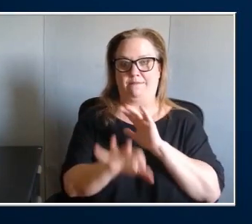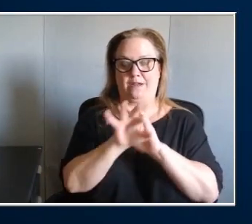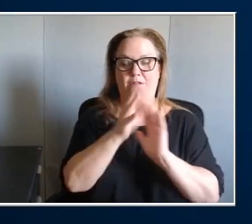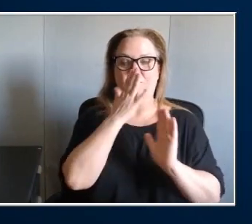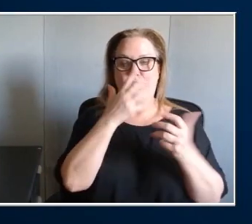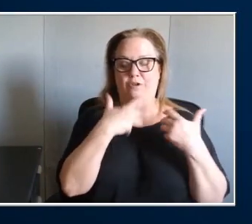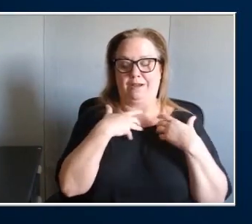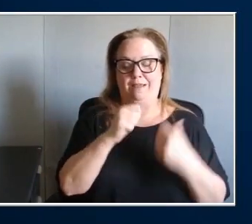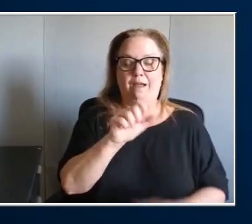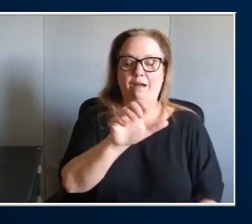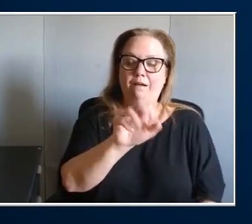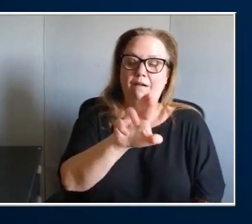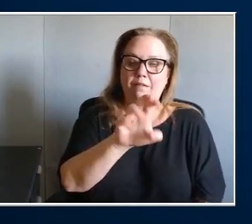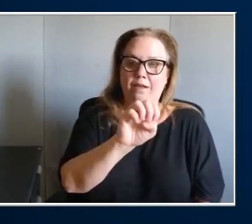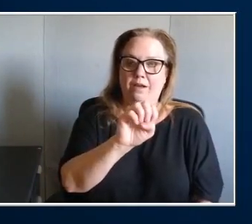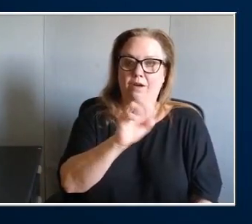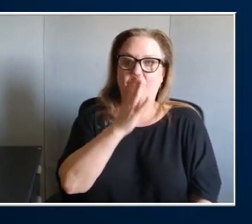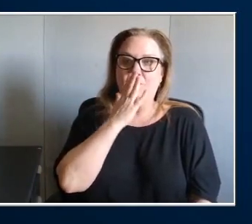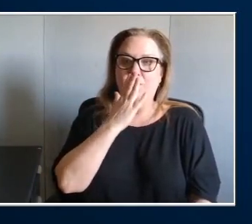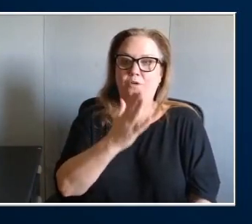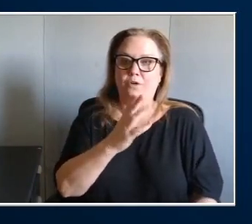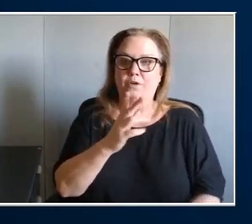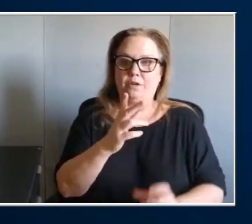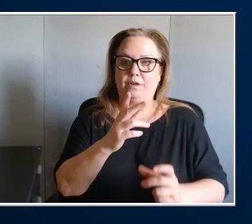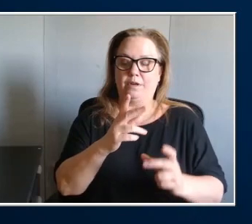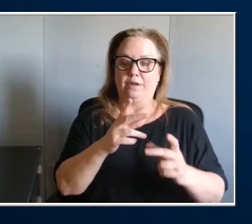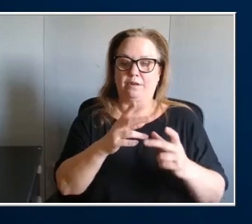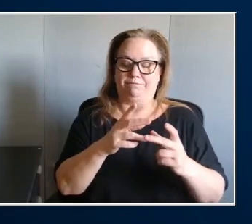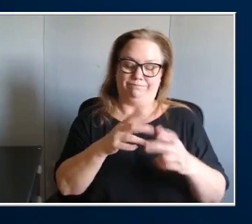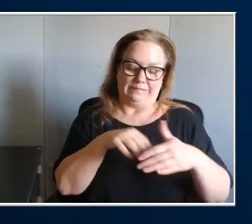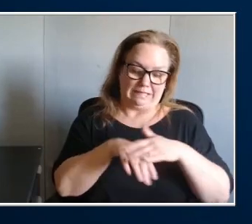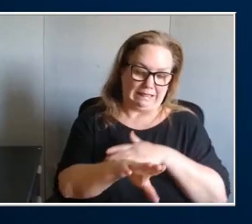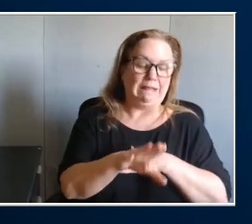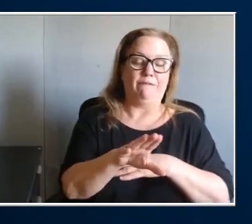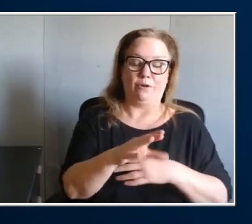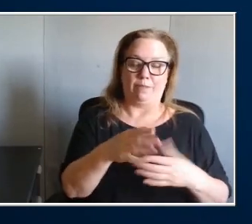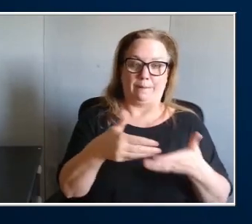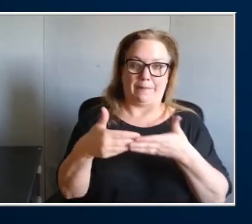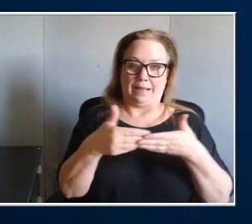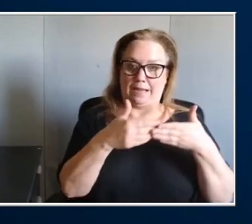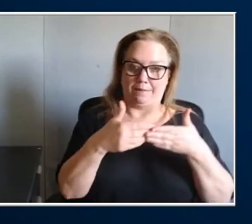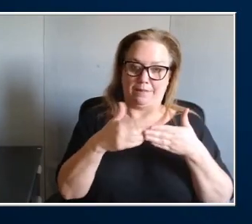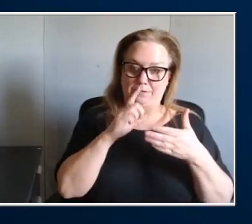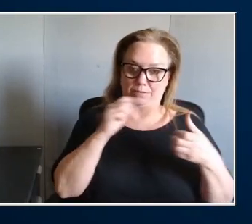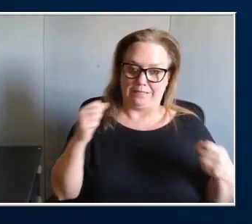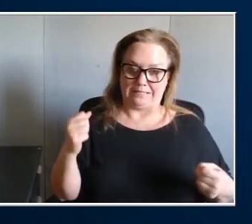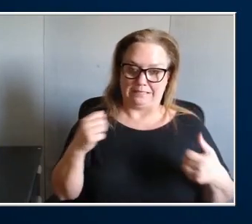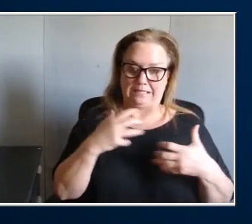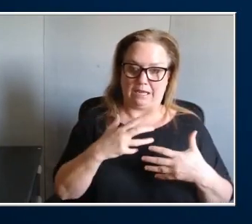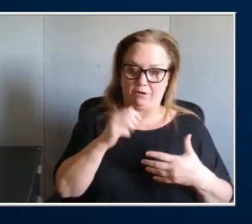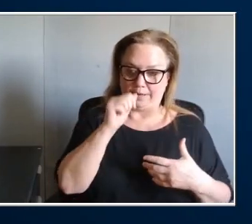good health care or good place to have your child is really scary.